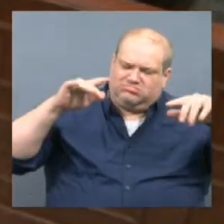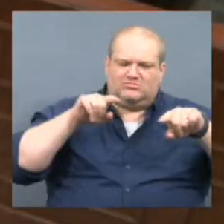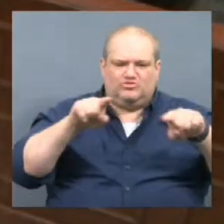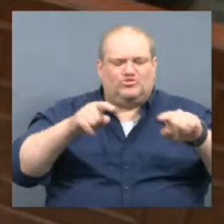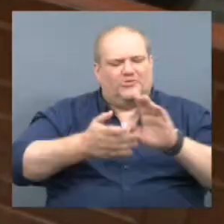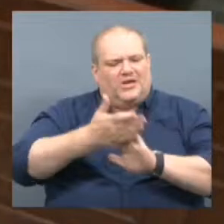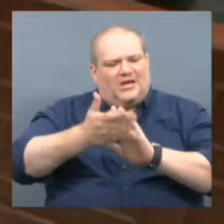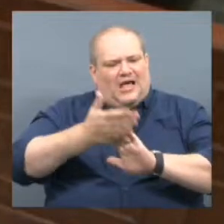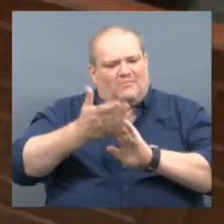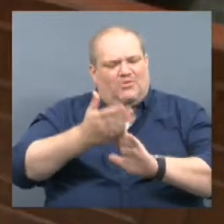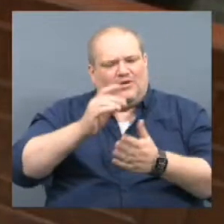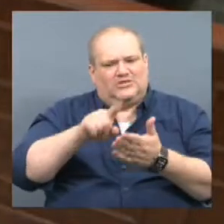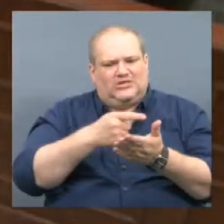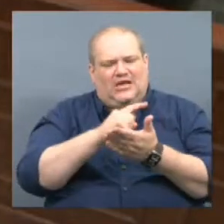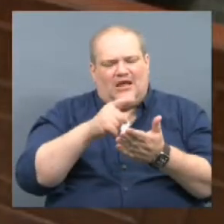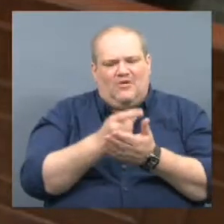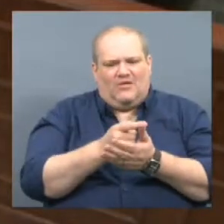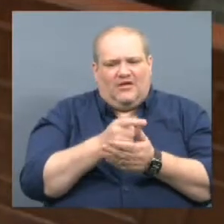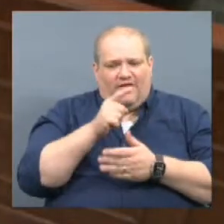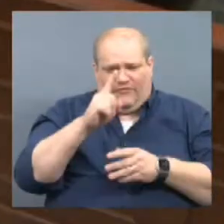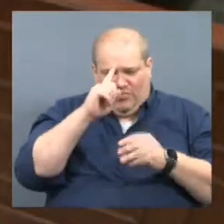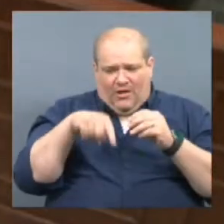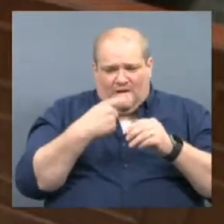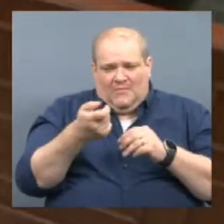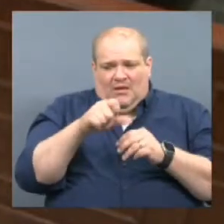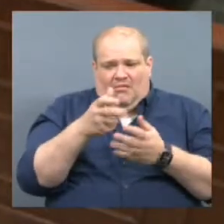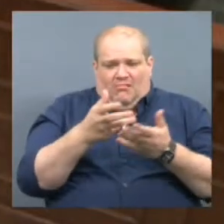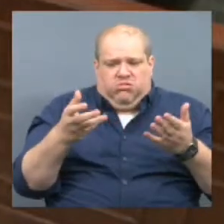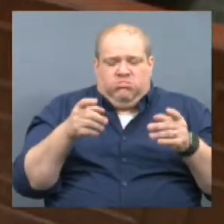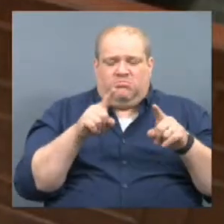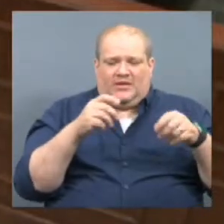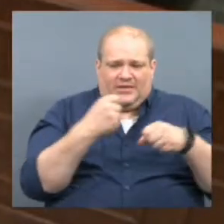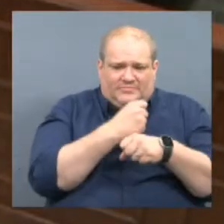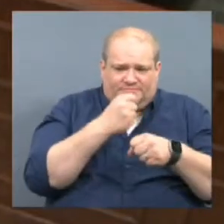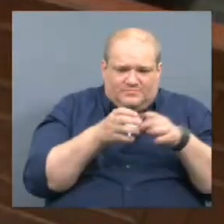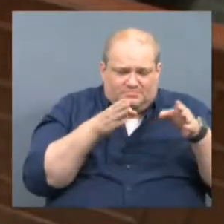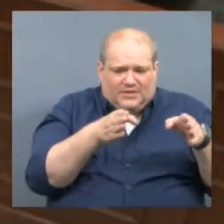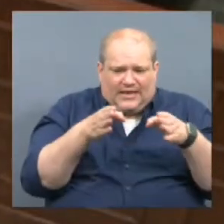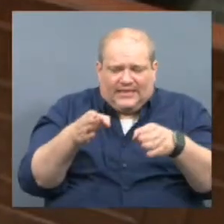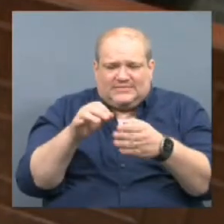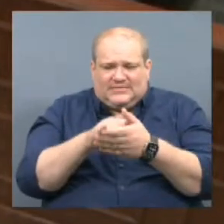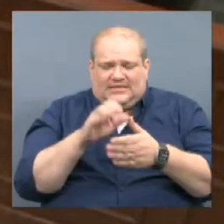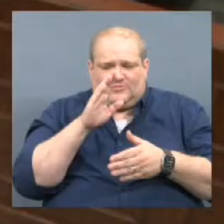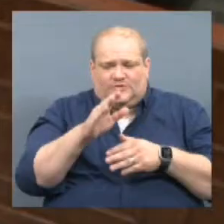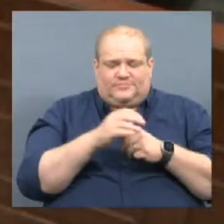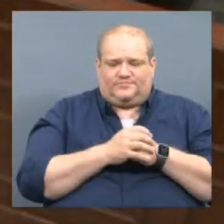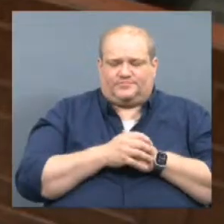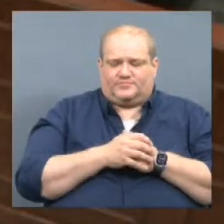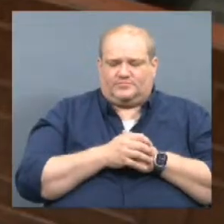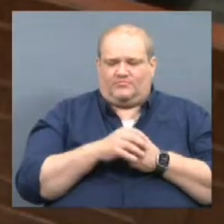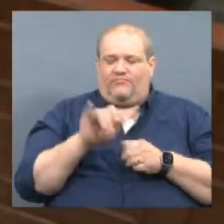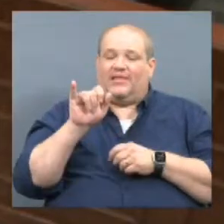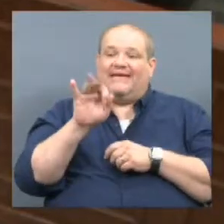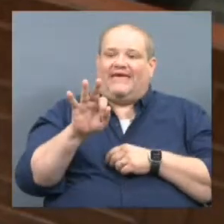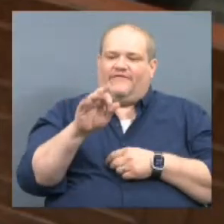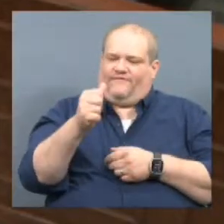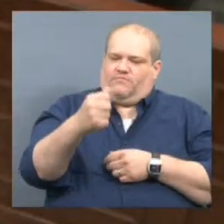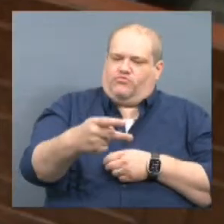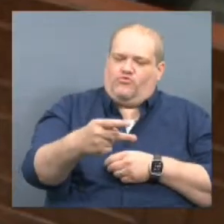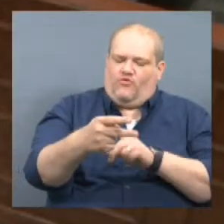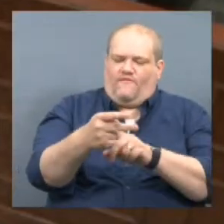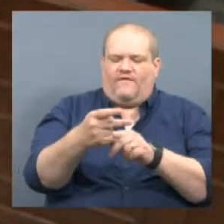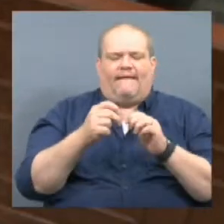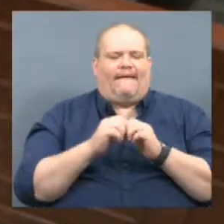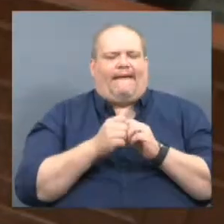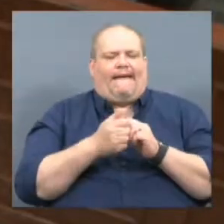hours of operation? Have y'all thought about anything or any strategies that will, if approved,